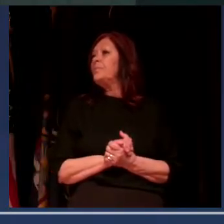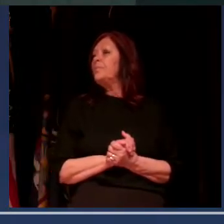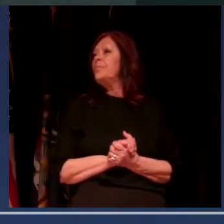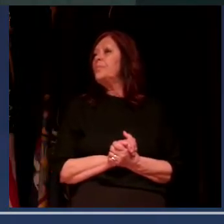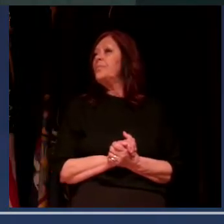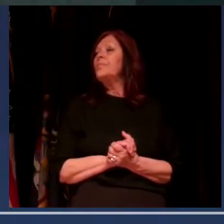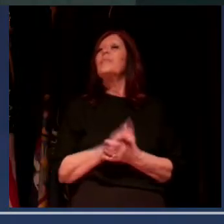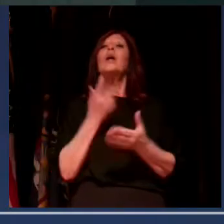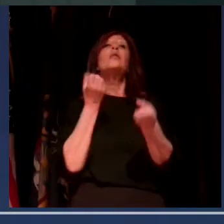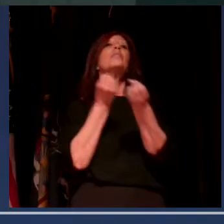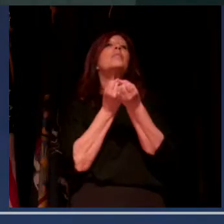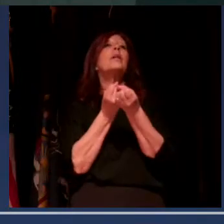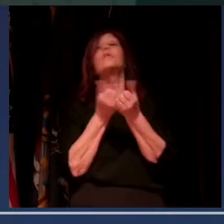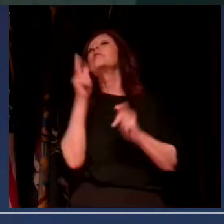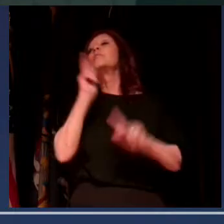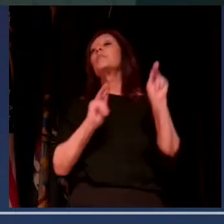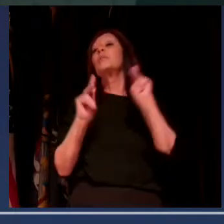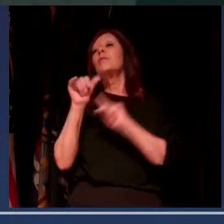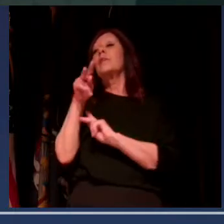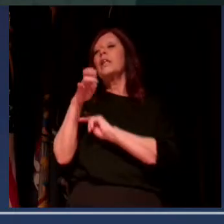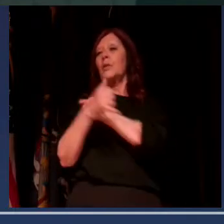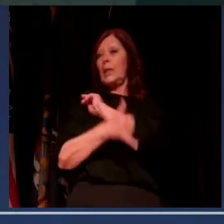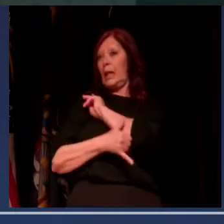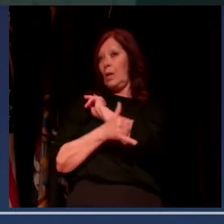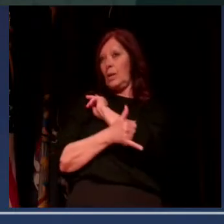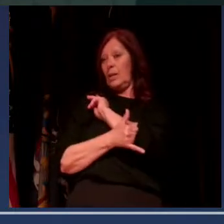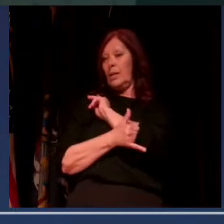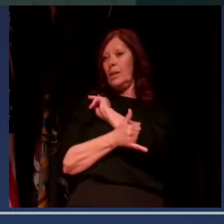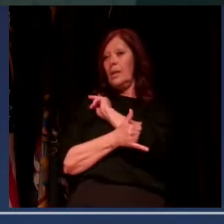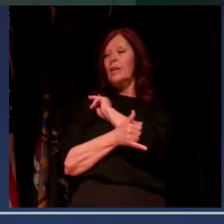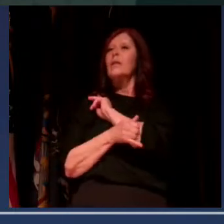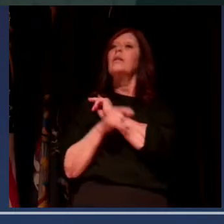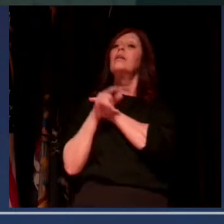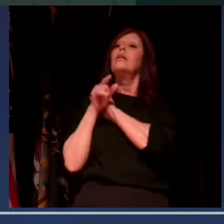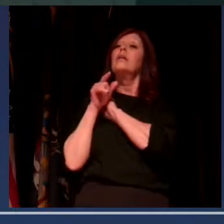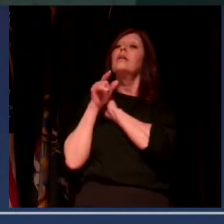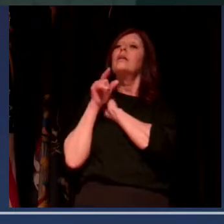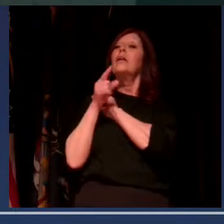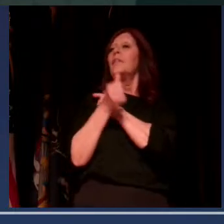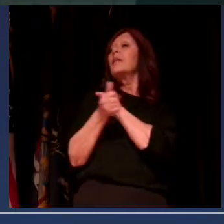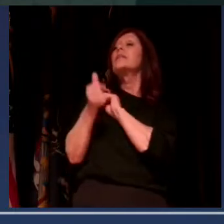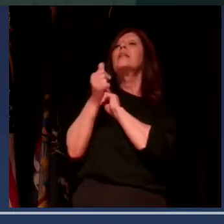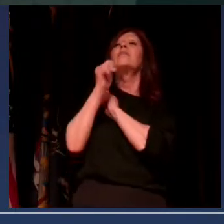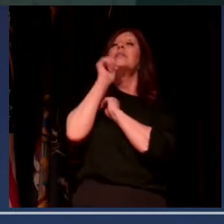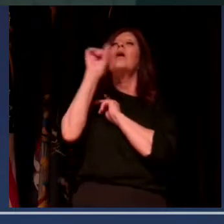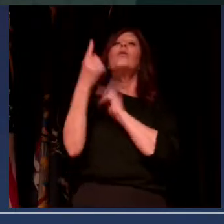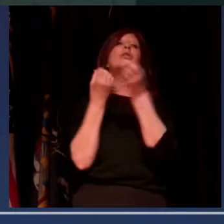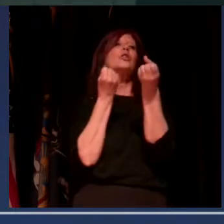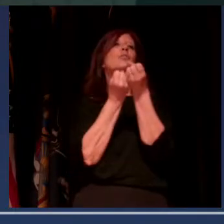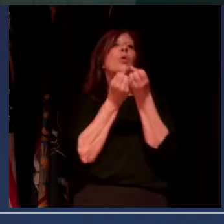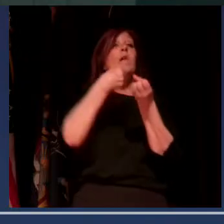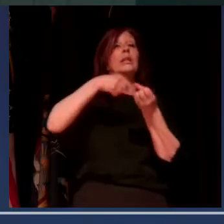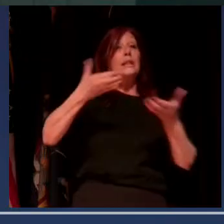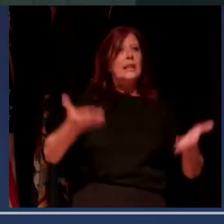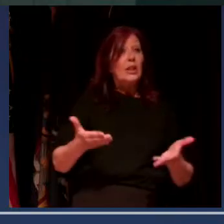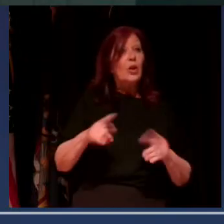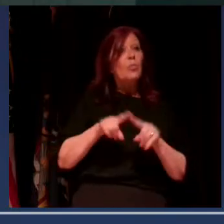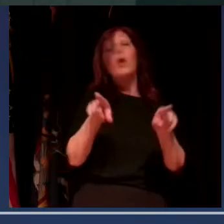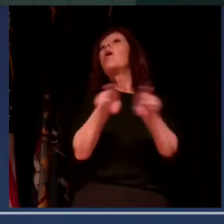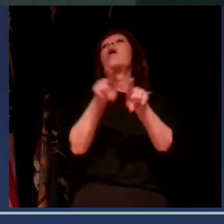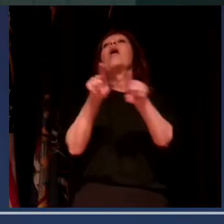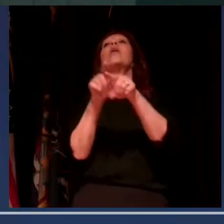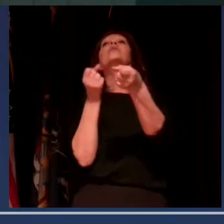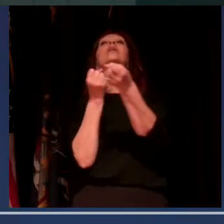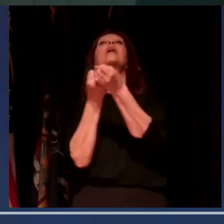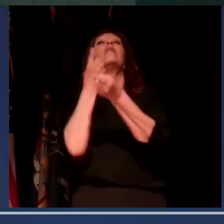On behalf of the residents of Erie County, the county exec has not only supported us locally, but has also advocated